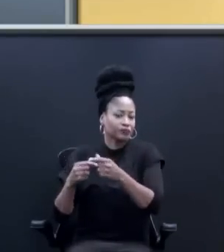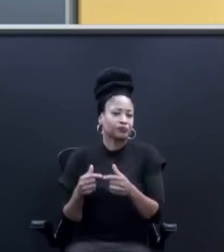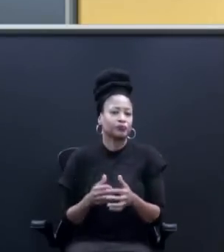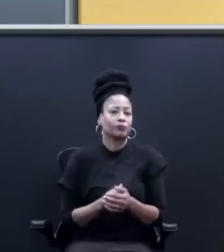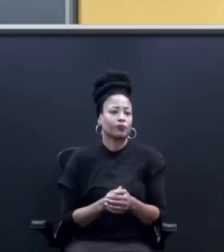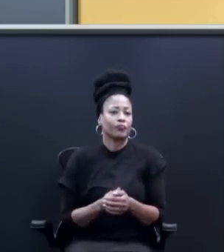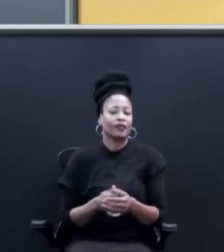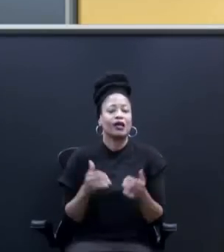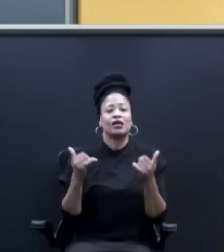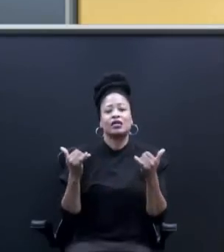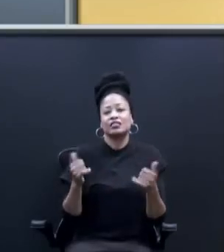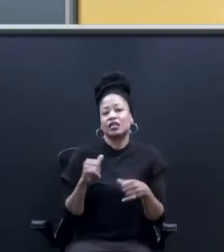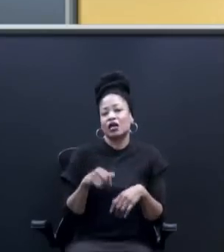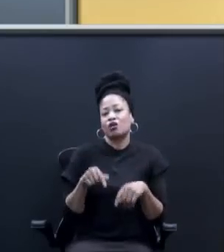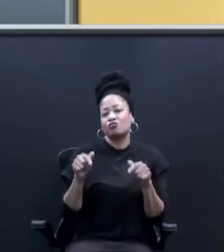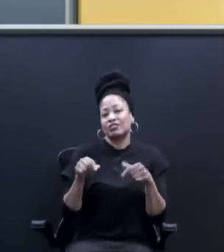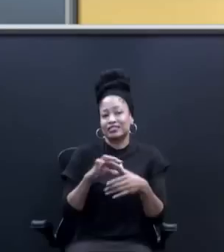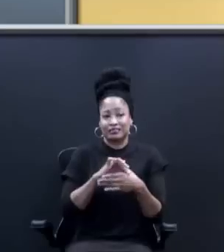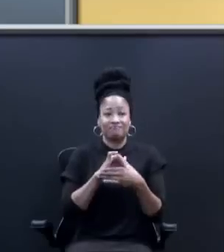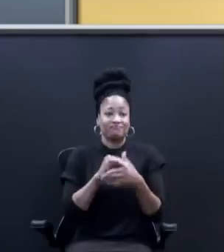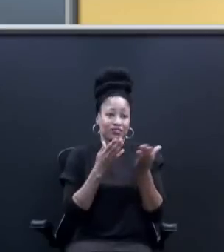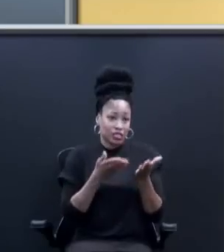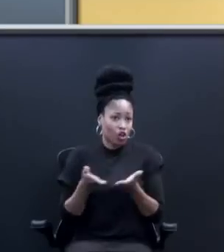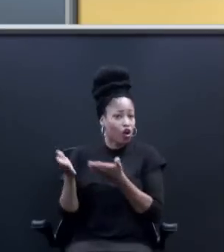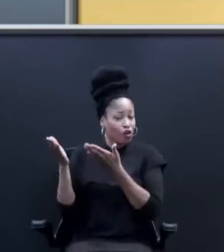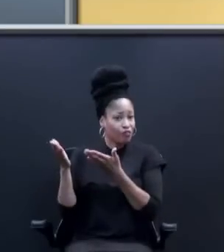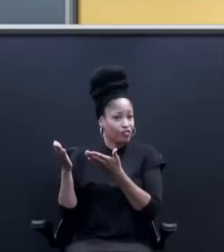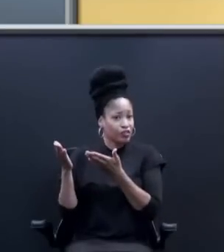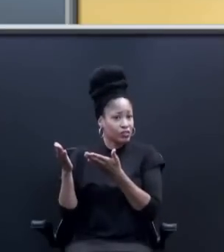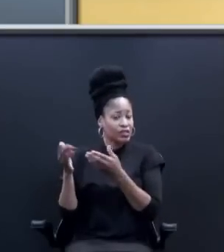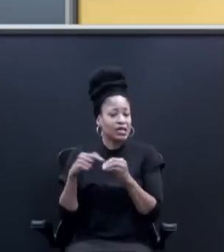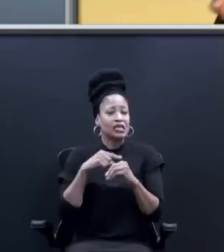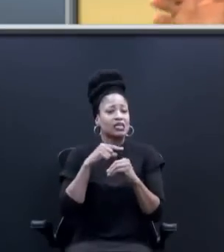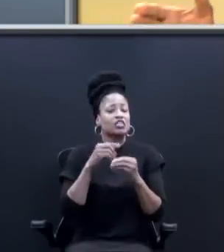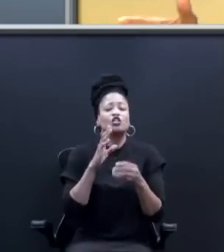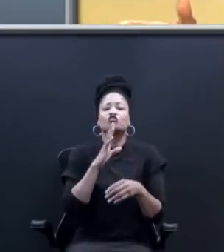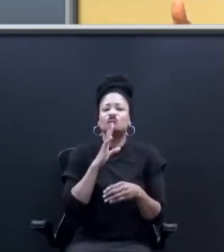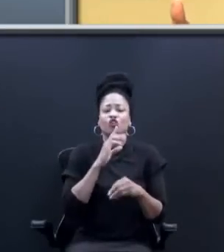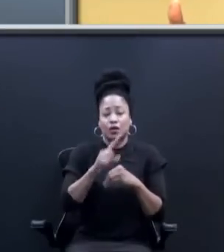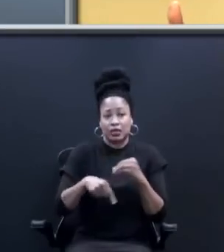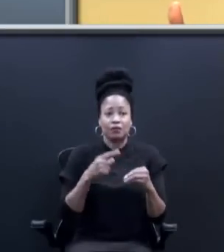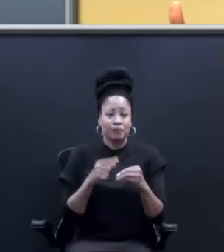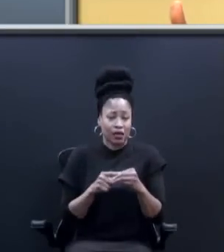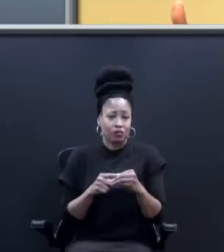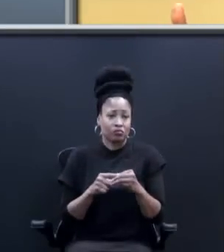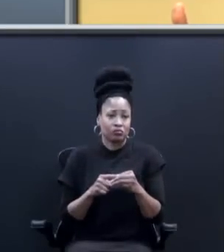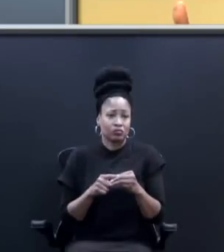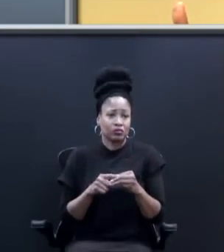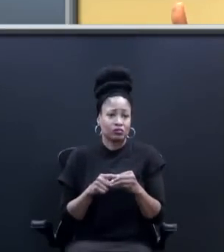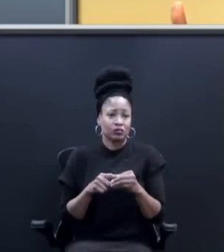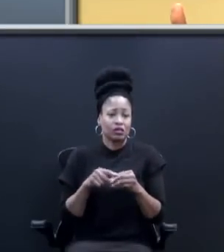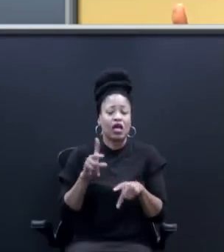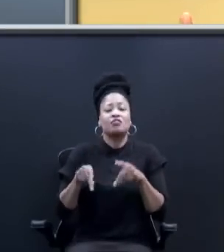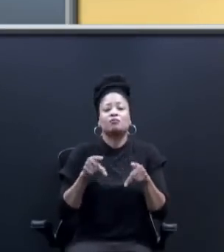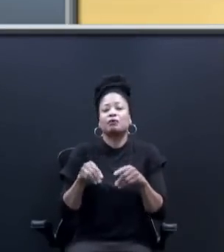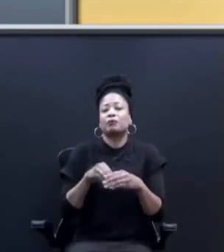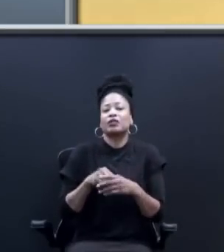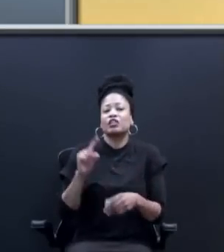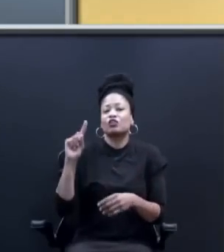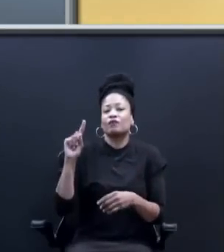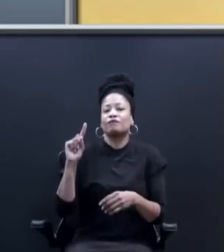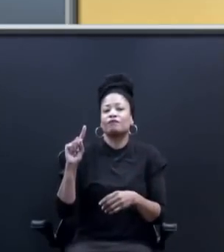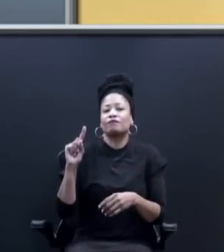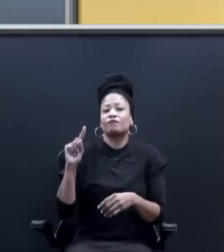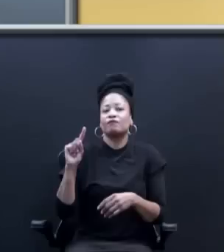lambs, which is complete. Now, these are talking about the people in the first resurrection from among us now. Of Jesus that made the other one. And when